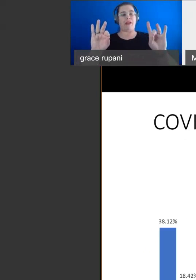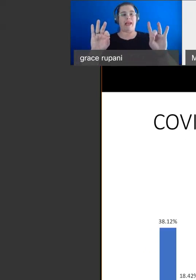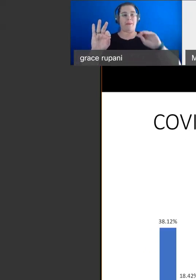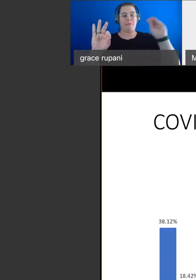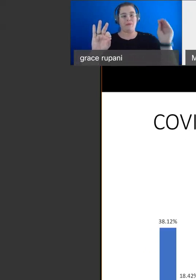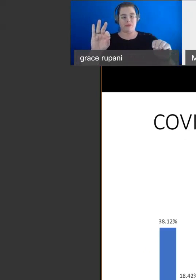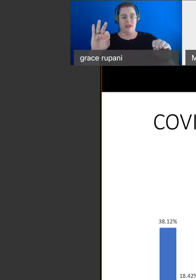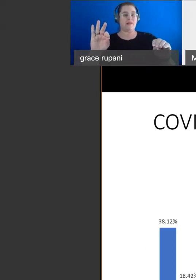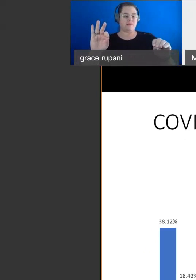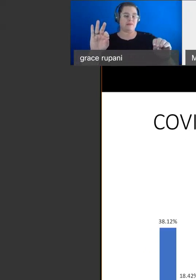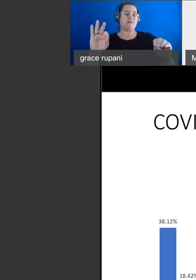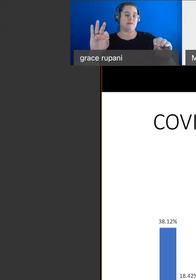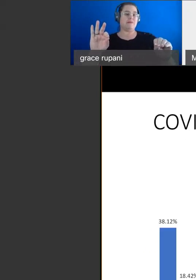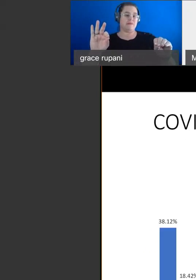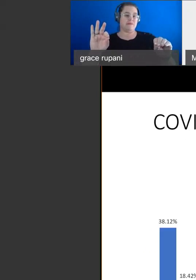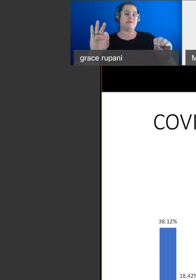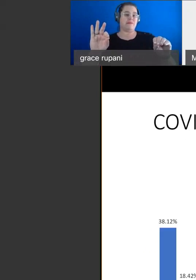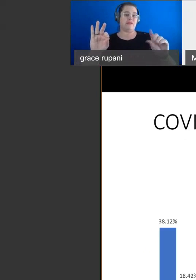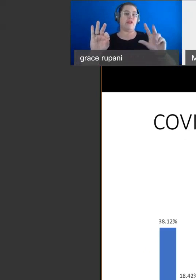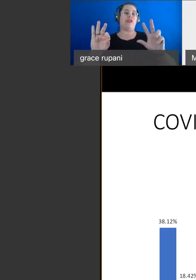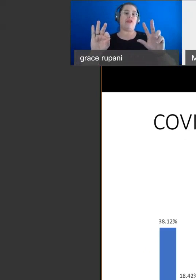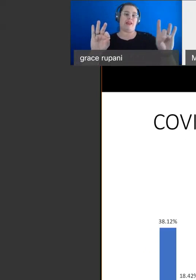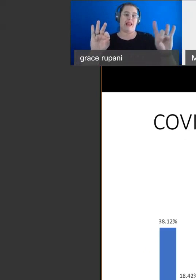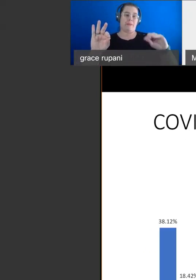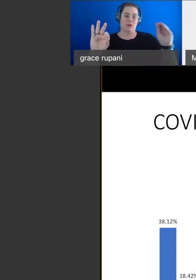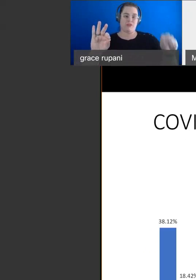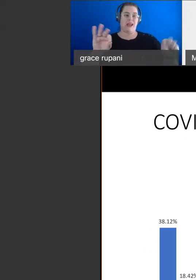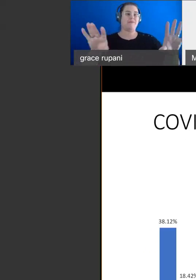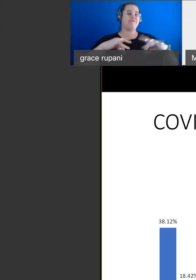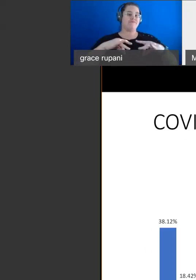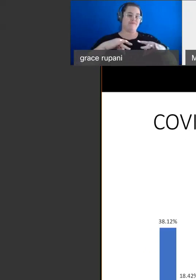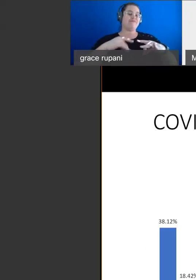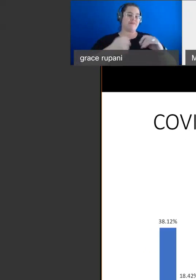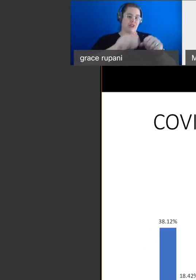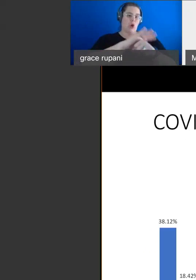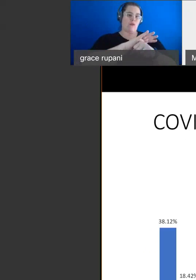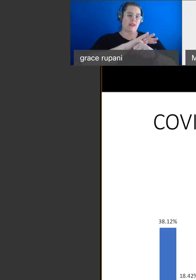in ICFs have contracted COVID. And of those,